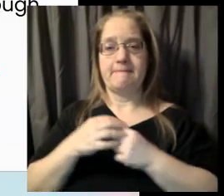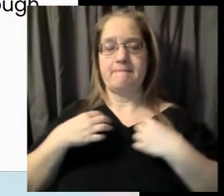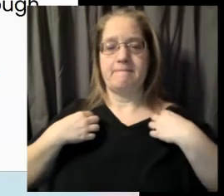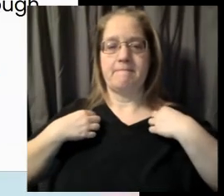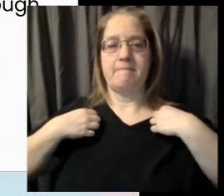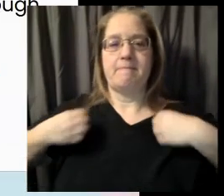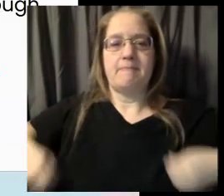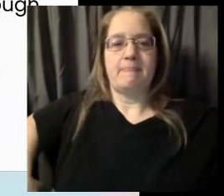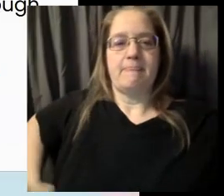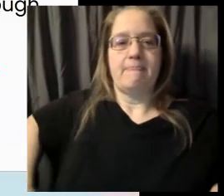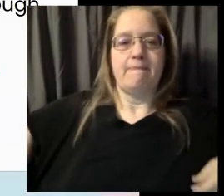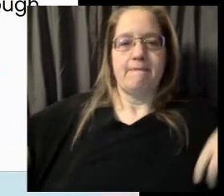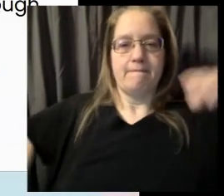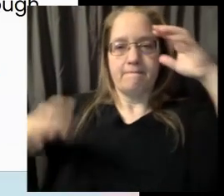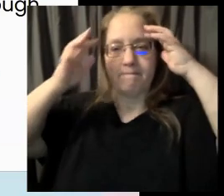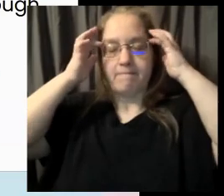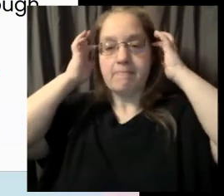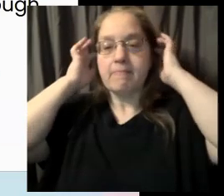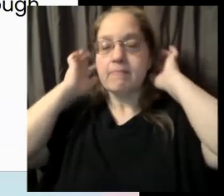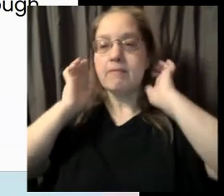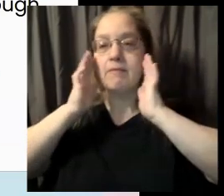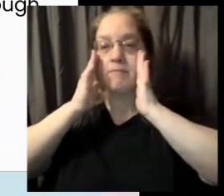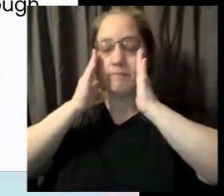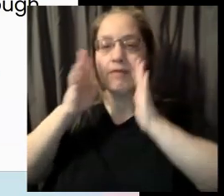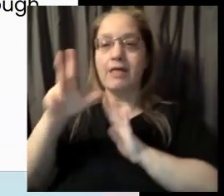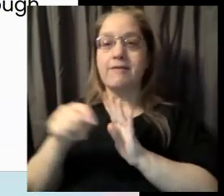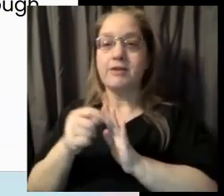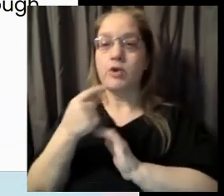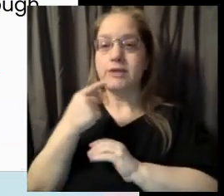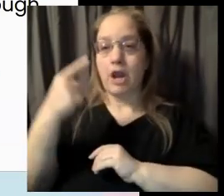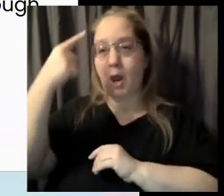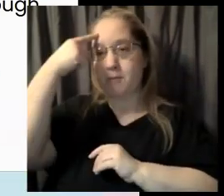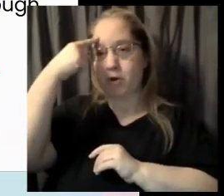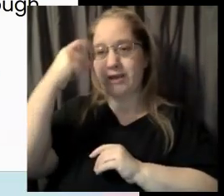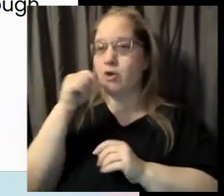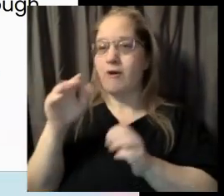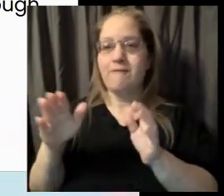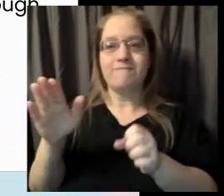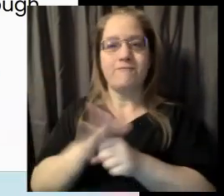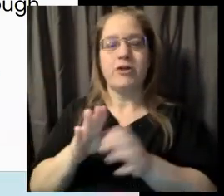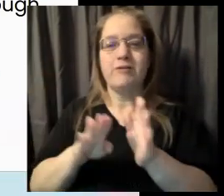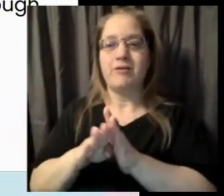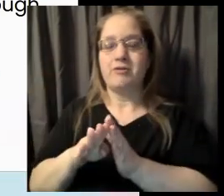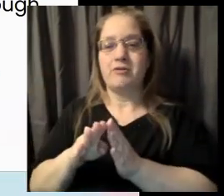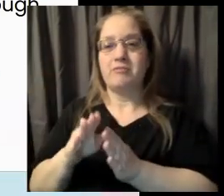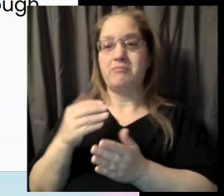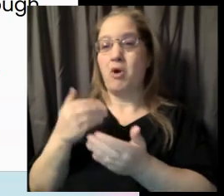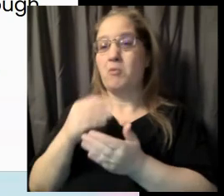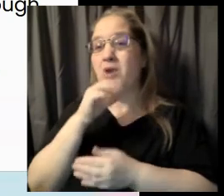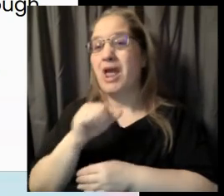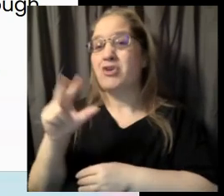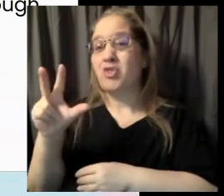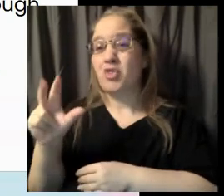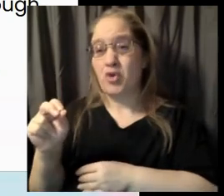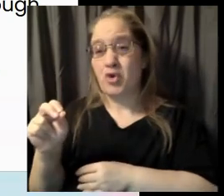So, like the video said, our brains don't fully develop until our late 20s, even our 30s. So